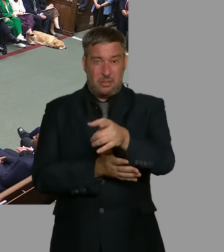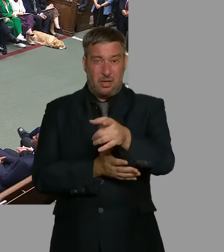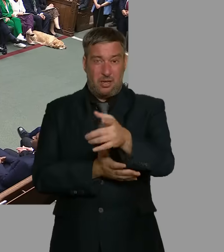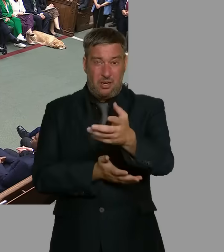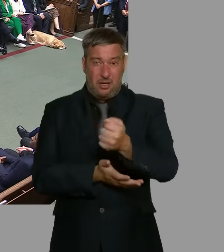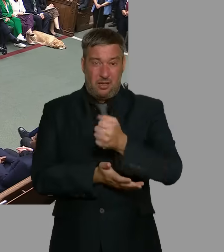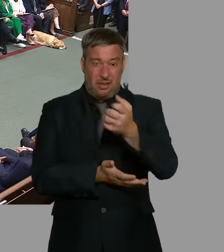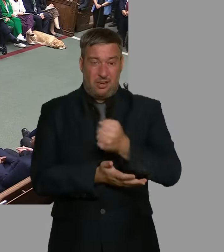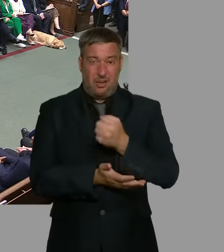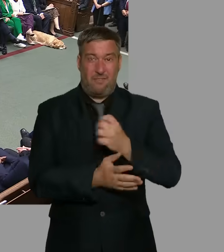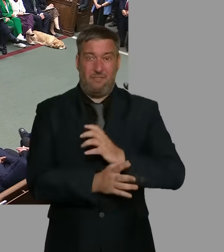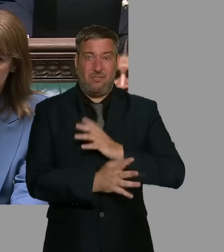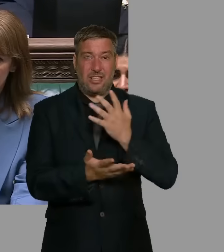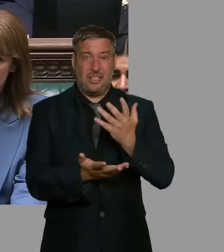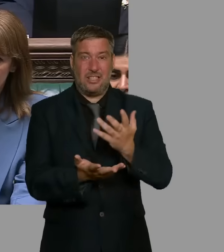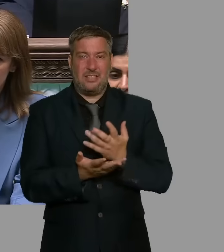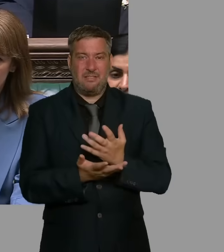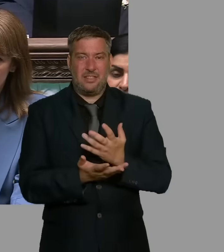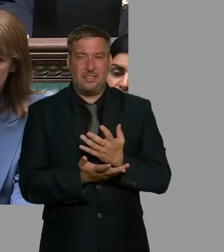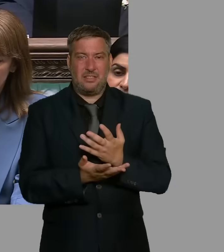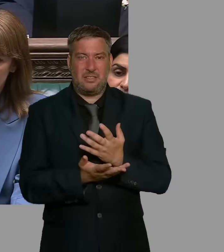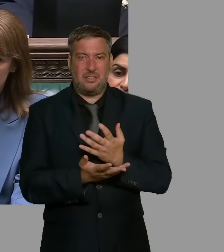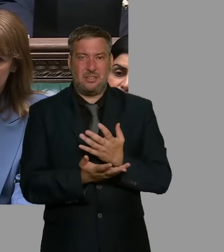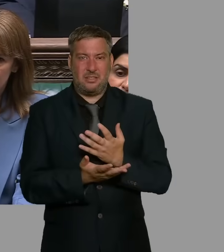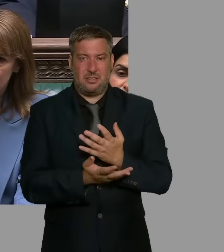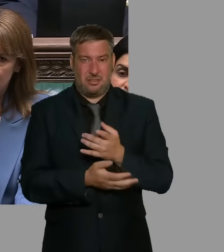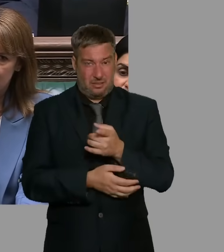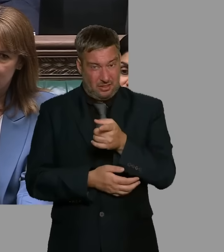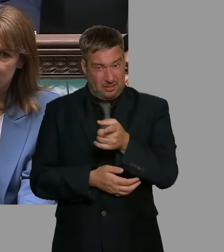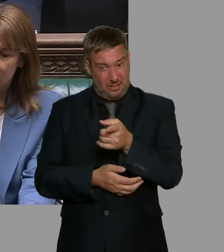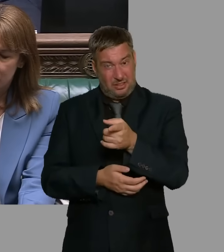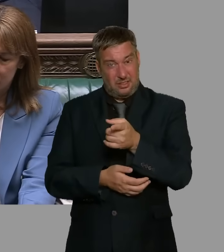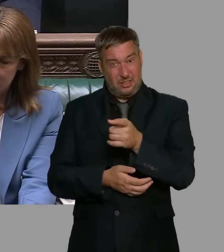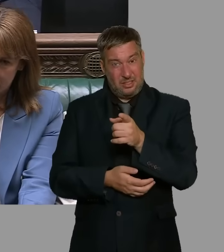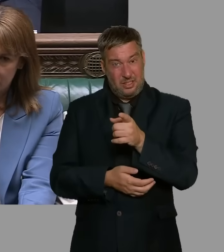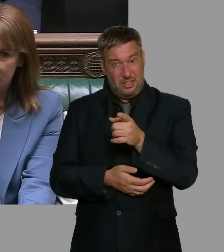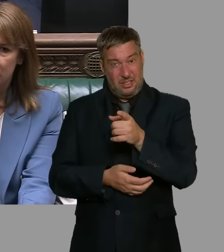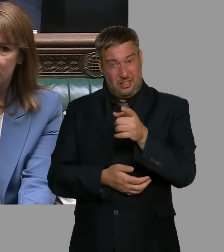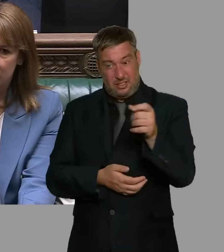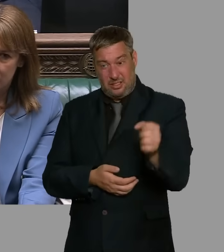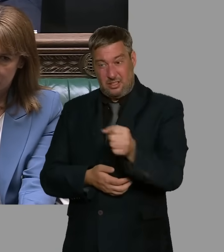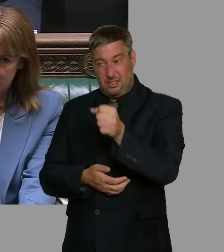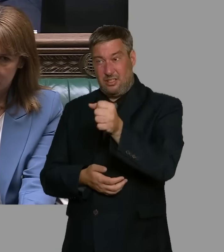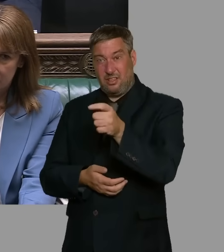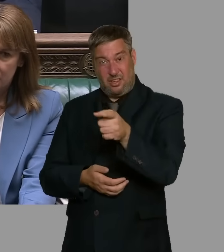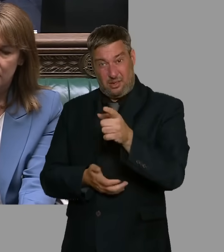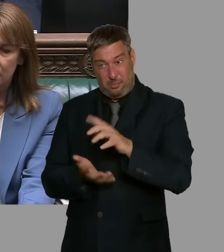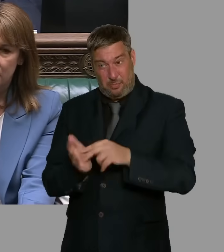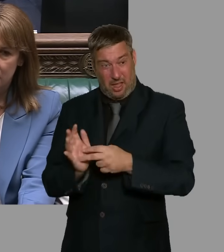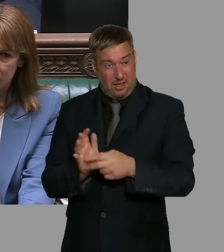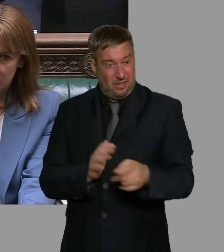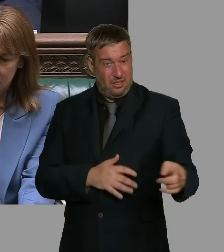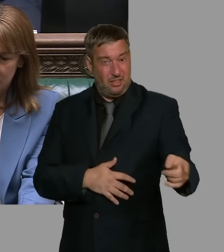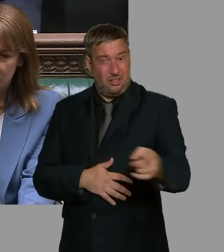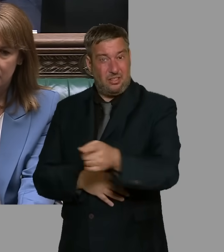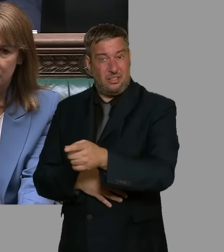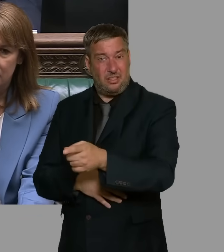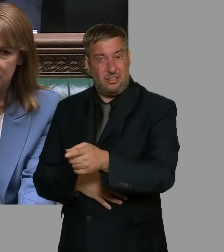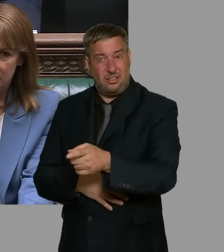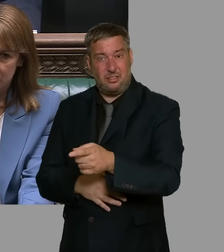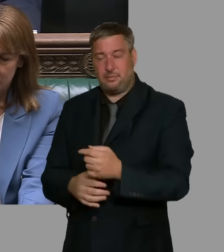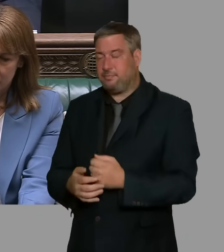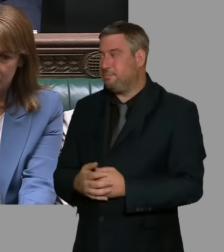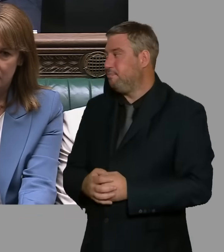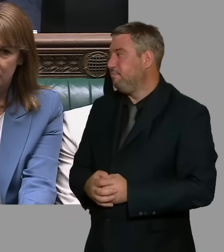Well, Mr Speaker, here's the difference. I strengthened the ministerial code. I strengthened the independent adviser.